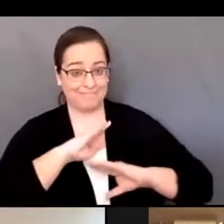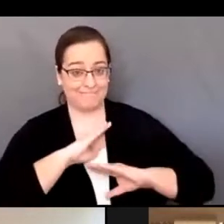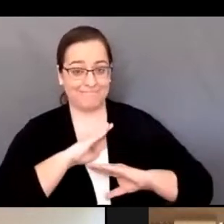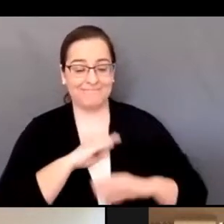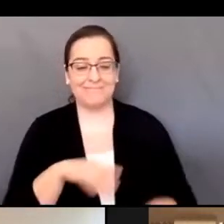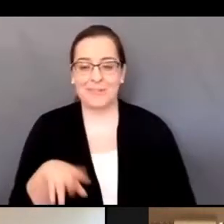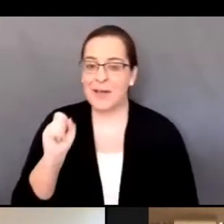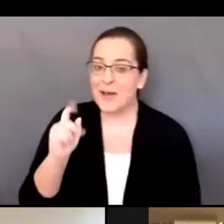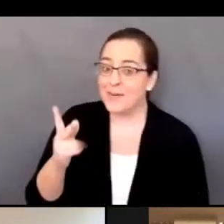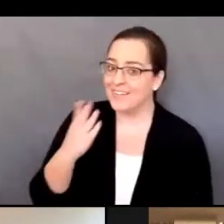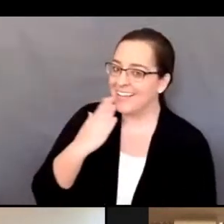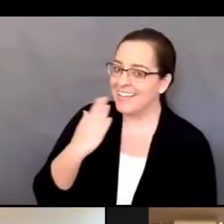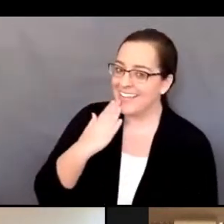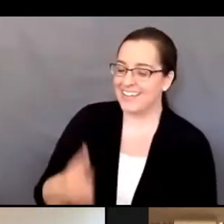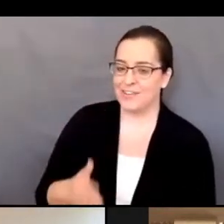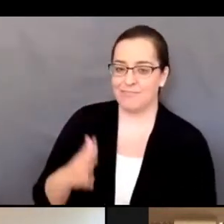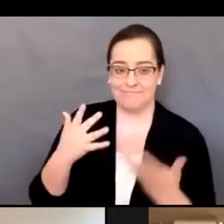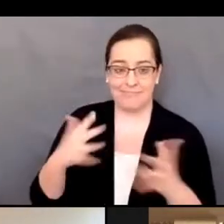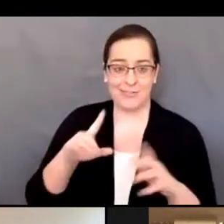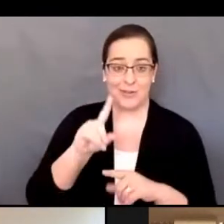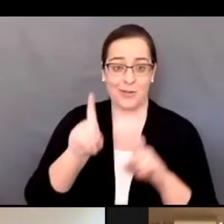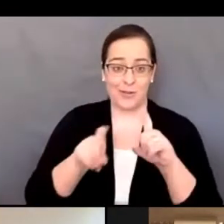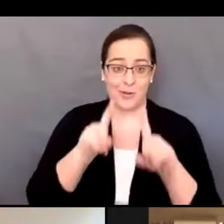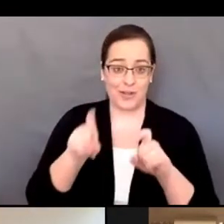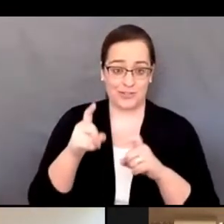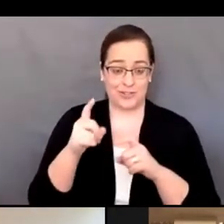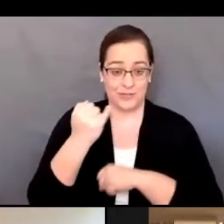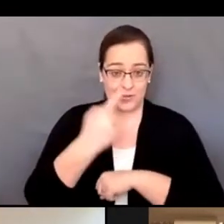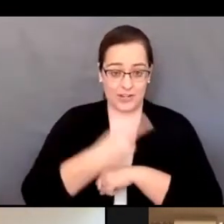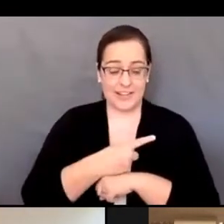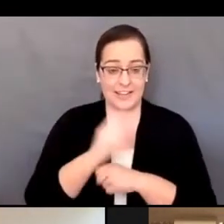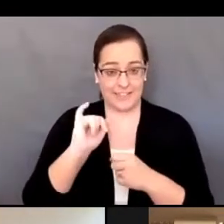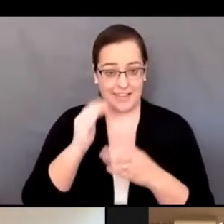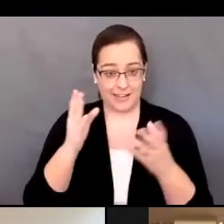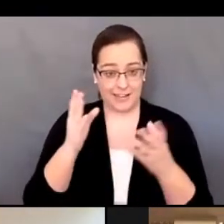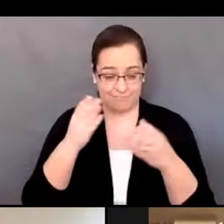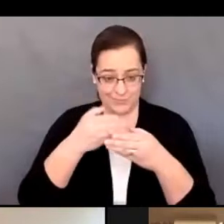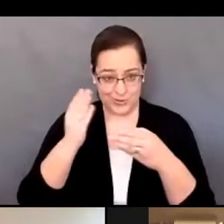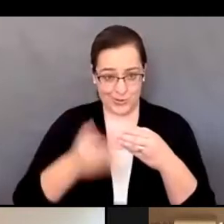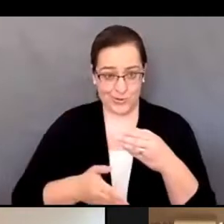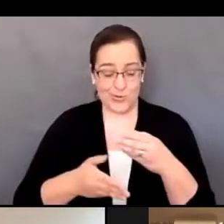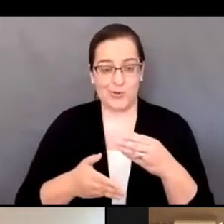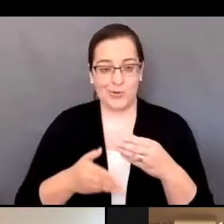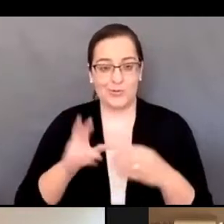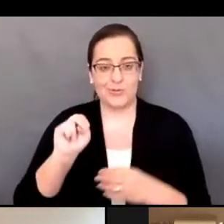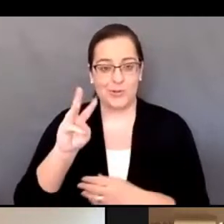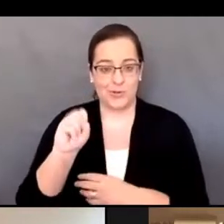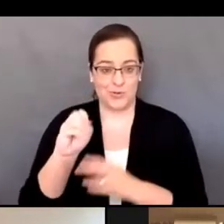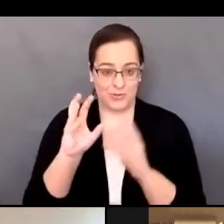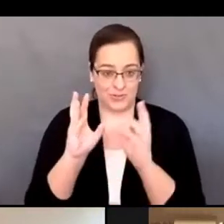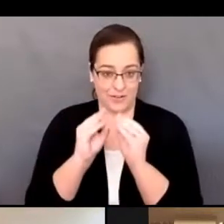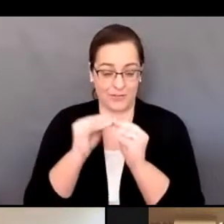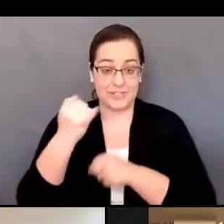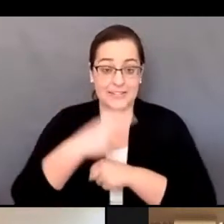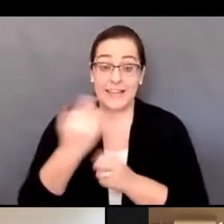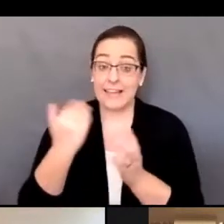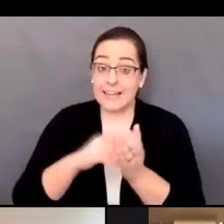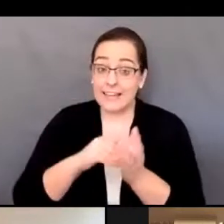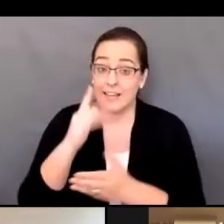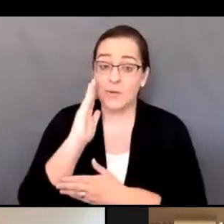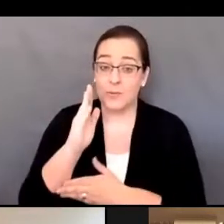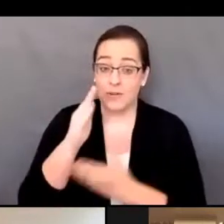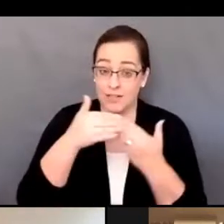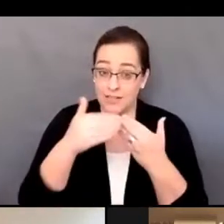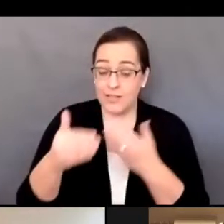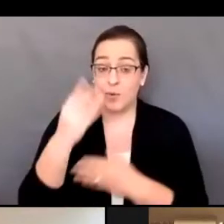we appreciate it. That's all the questions we have from media, and that concludes our news conference for today. Once again, we will be doing weekly